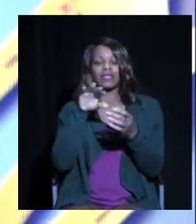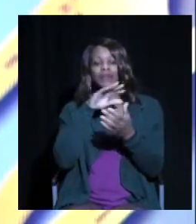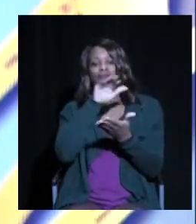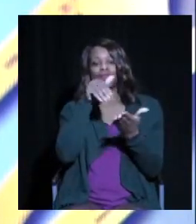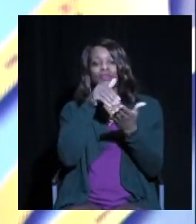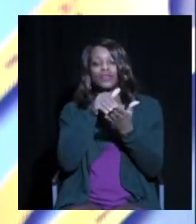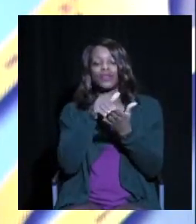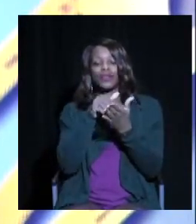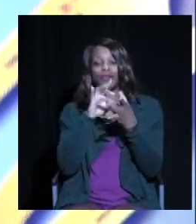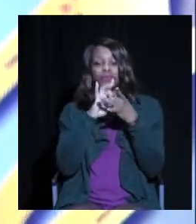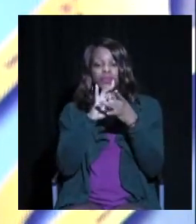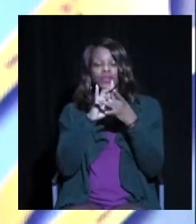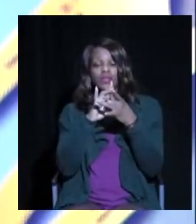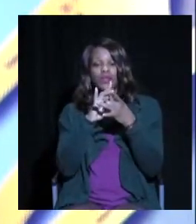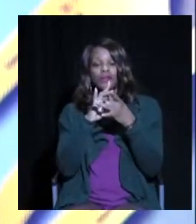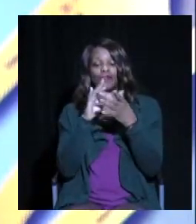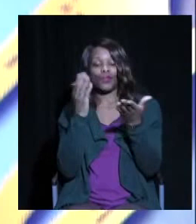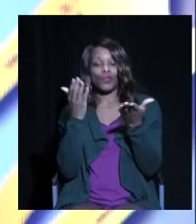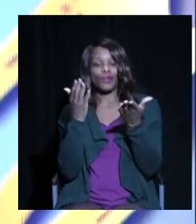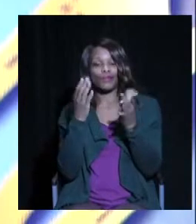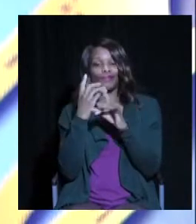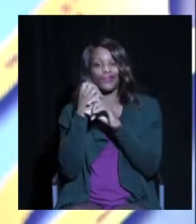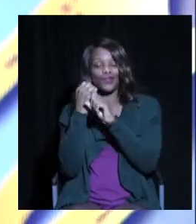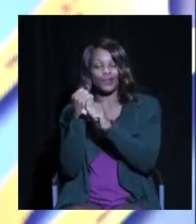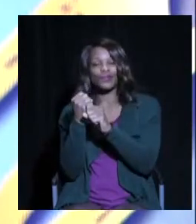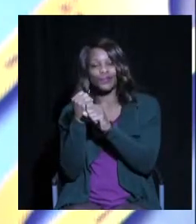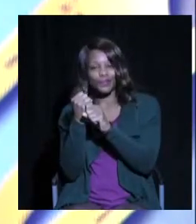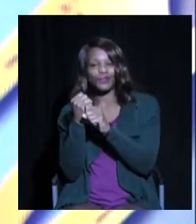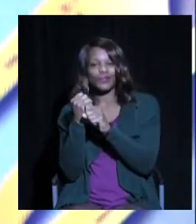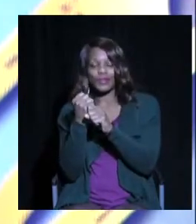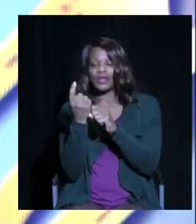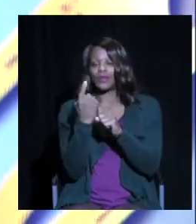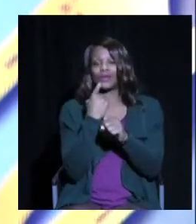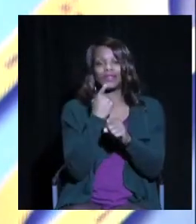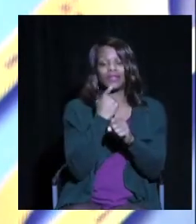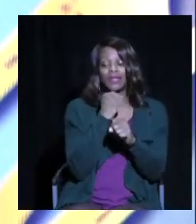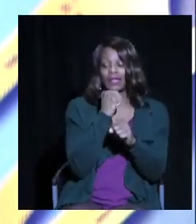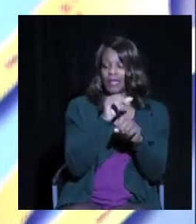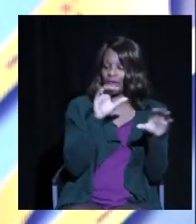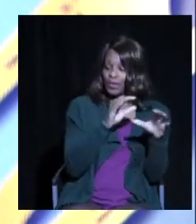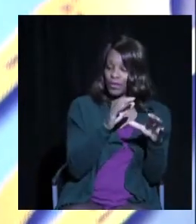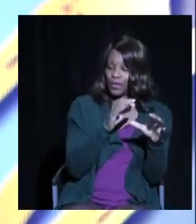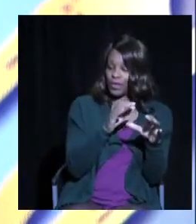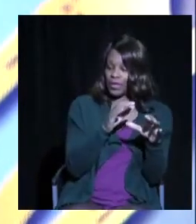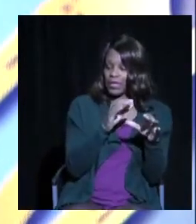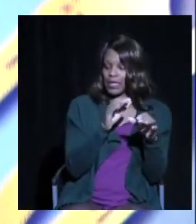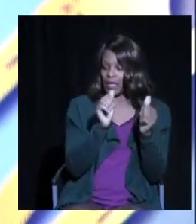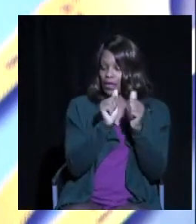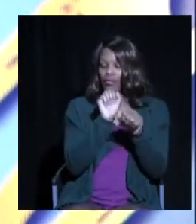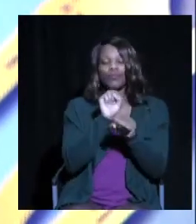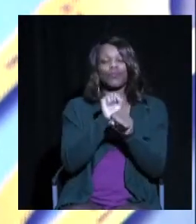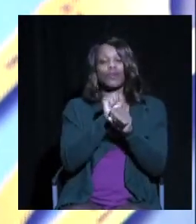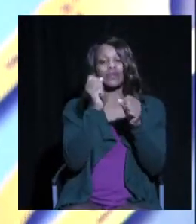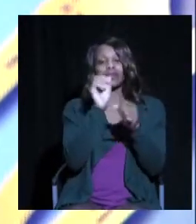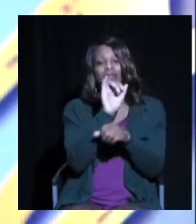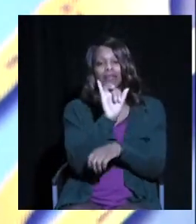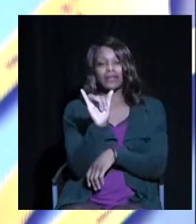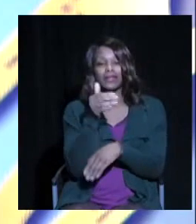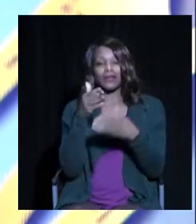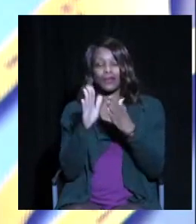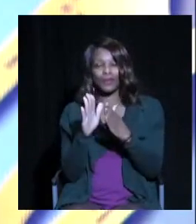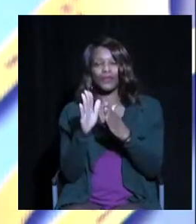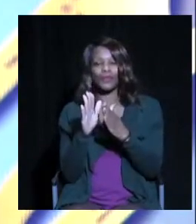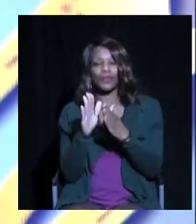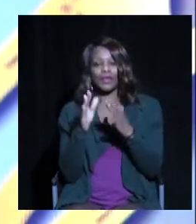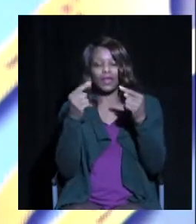trust. So just like if somebody doesn't do what they said, it breaks trust, it should work the other way around.